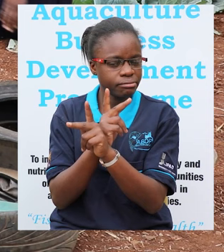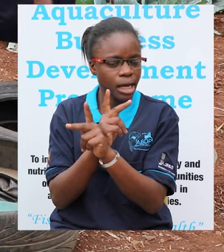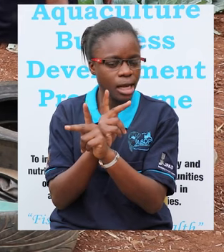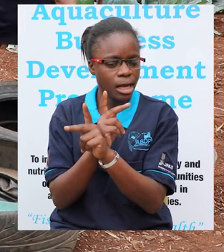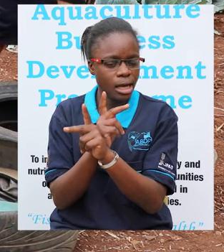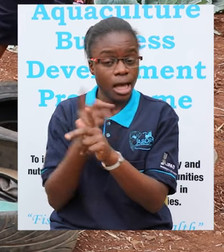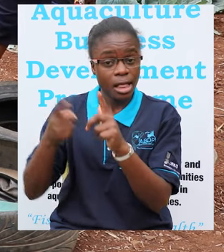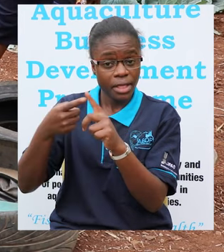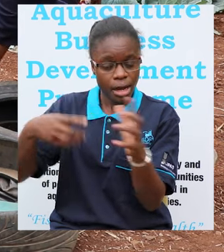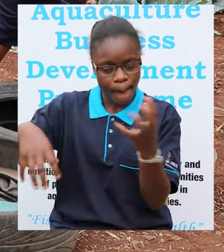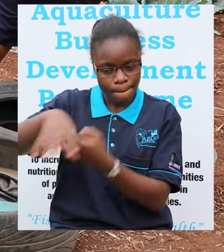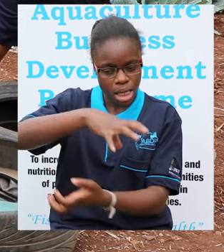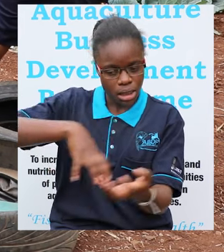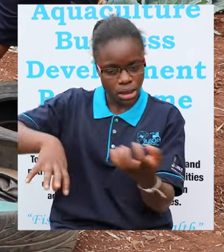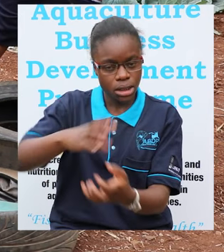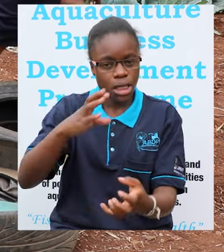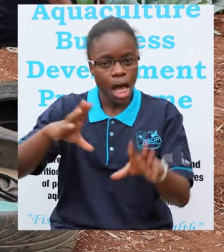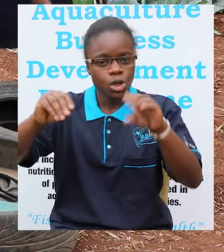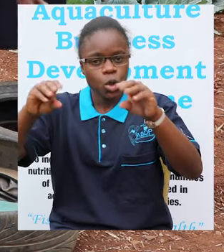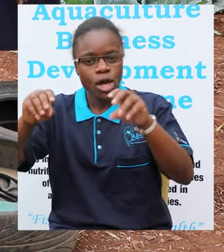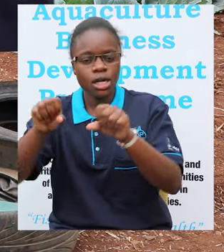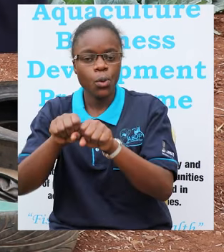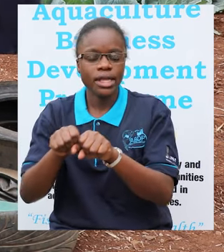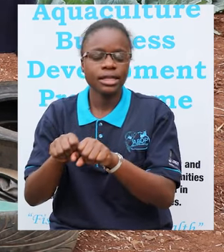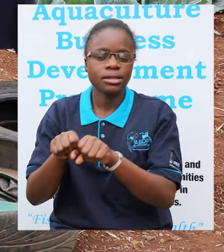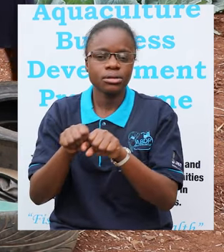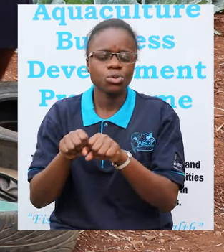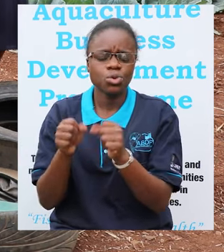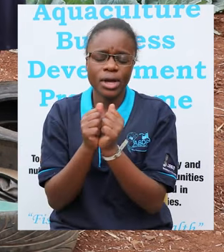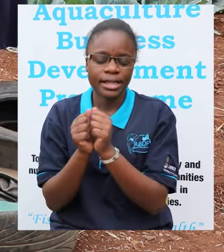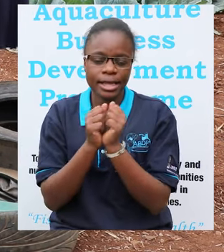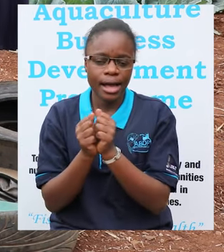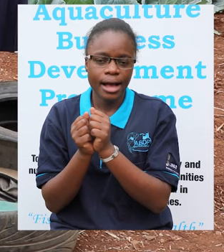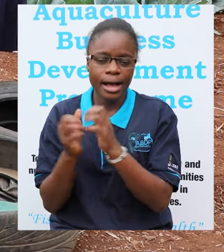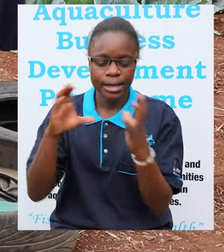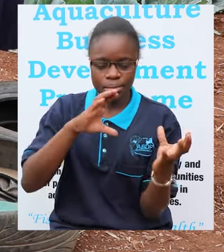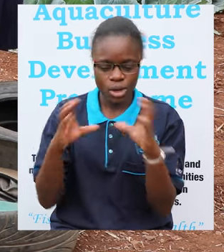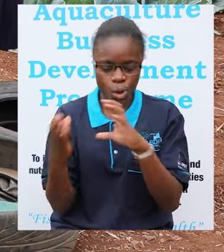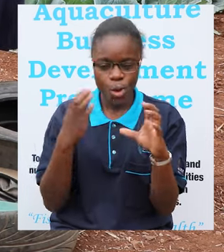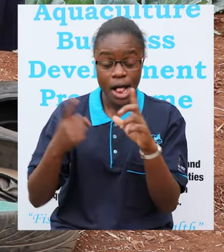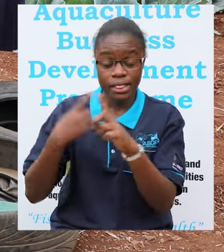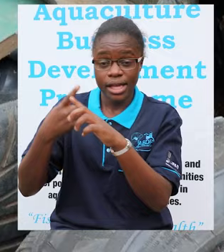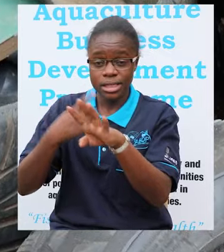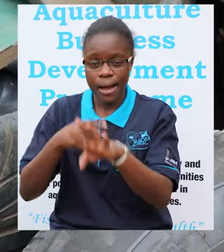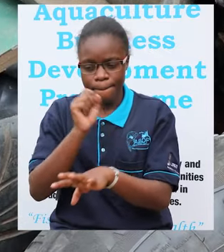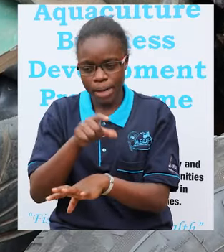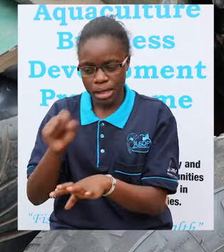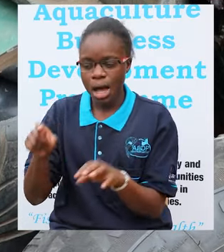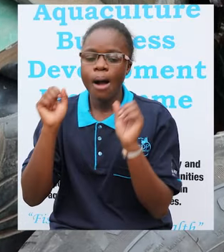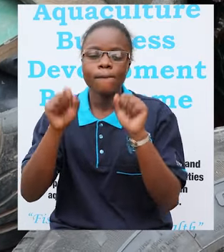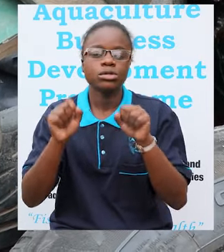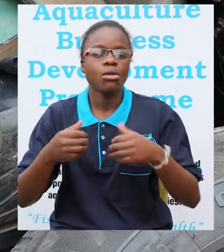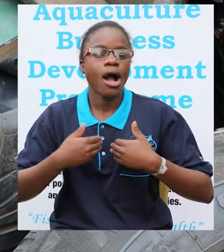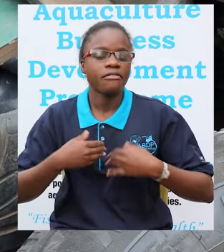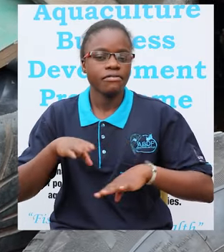that, remember to mix your soil with manure on equal parts so that once you plant your crops, they're able to get the right